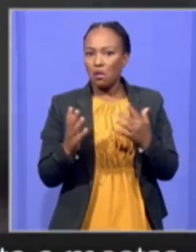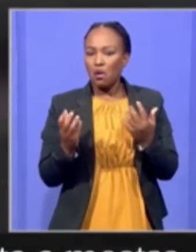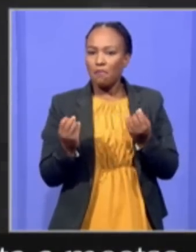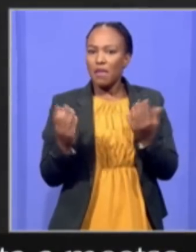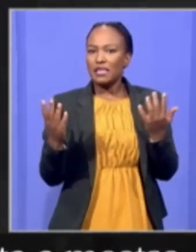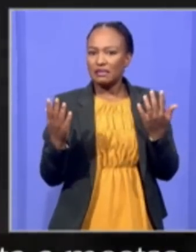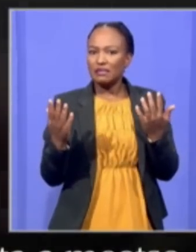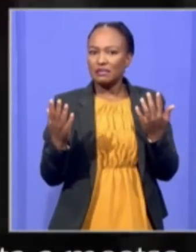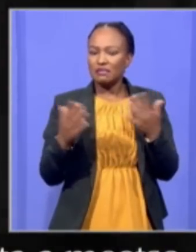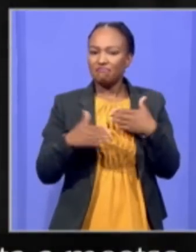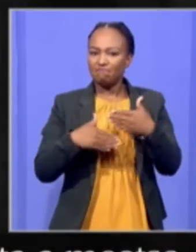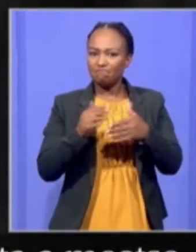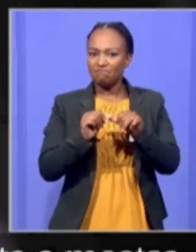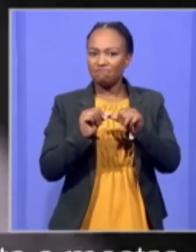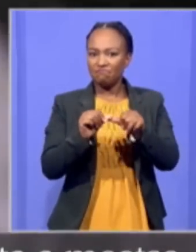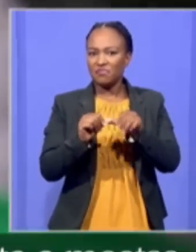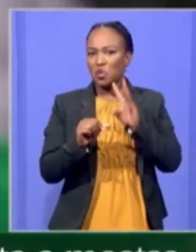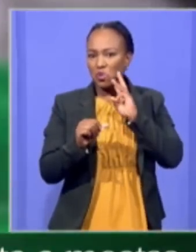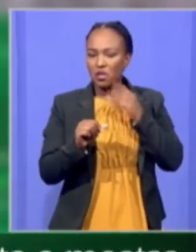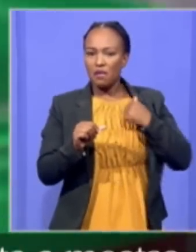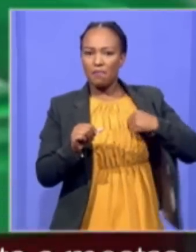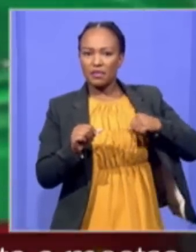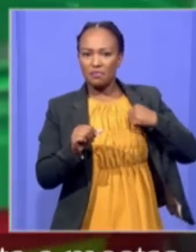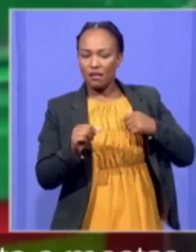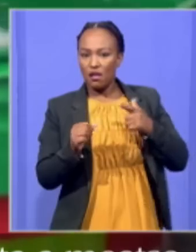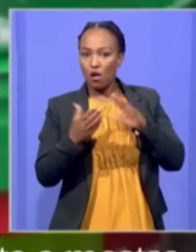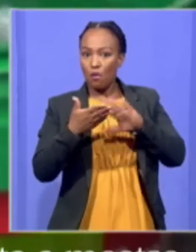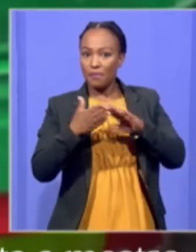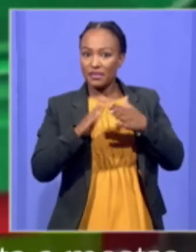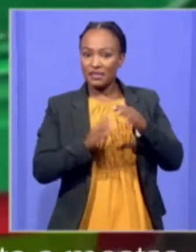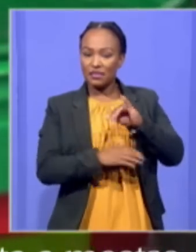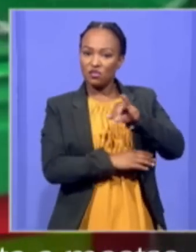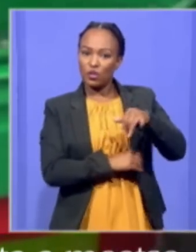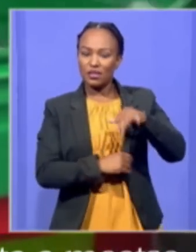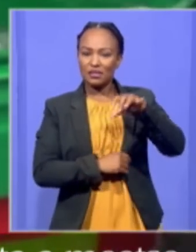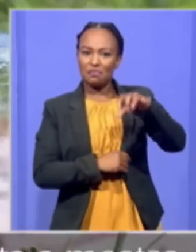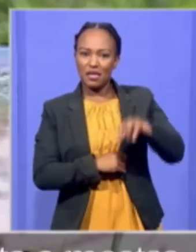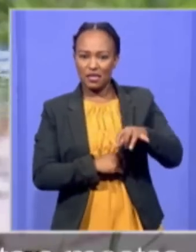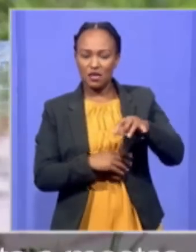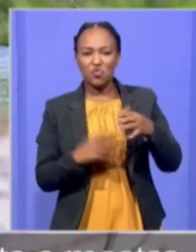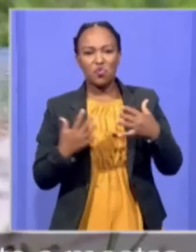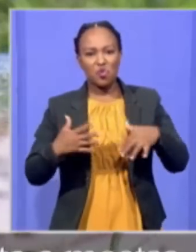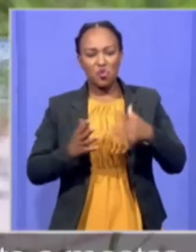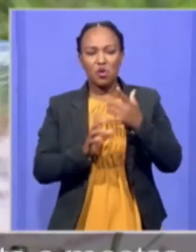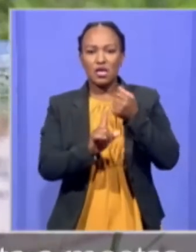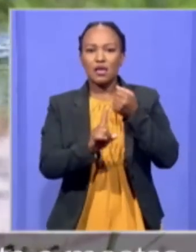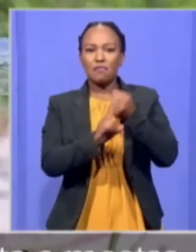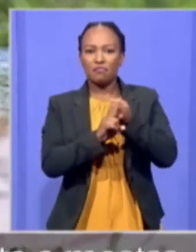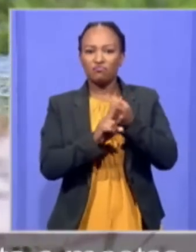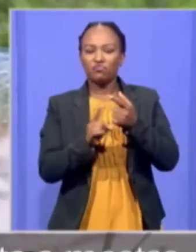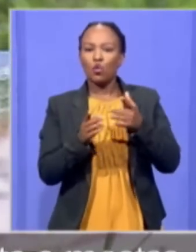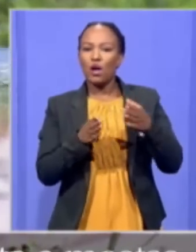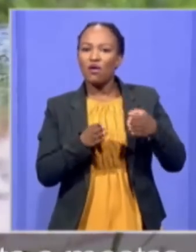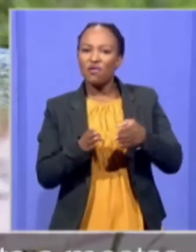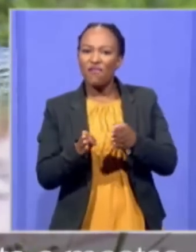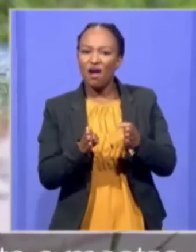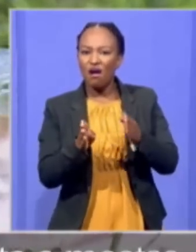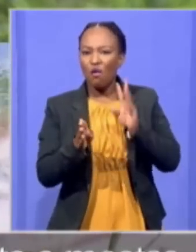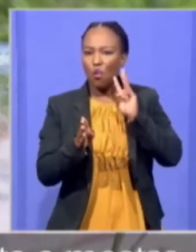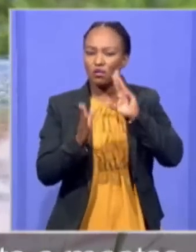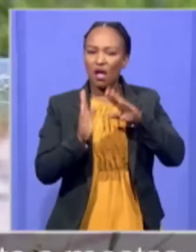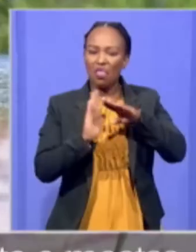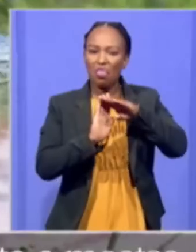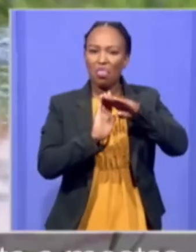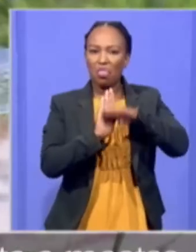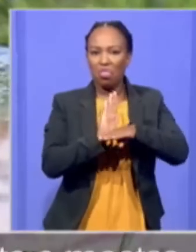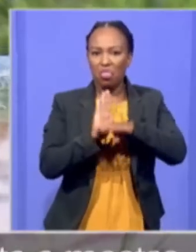a tšofetšego a metsi ka mebasepaleng. Badudi ba Johannesburg ba amilwe kudu ke matamo ao a omilego ga mmogo le mananeo kgopara ao